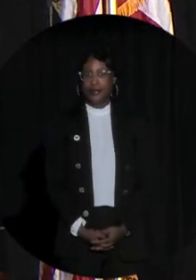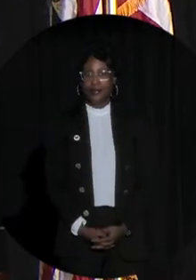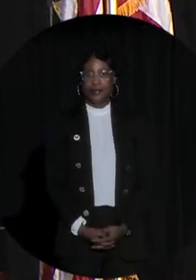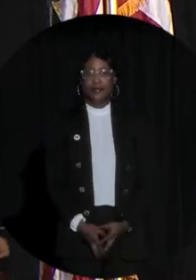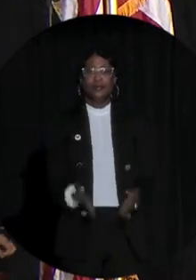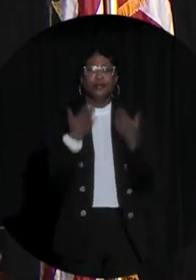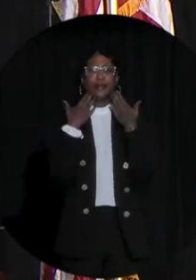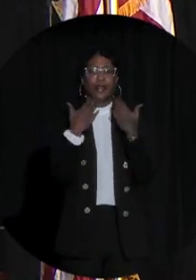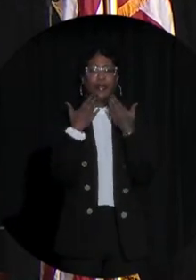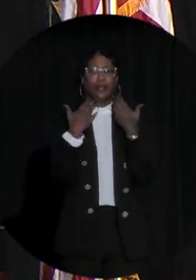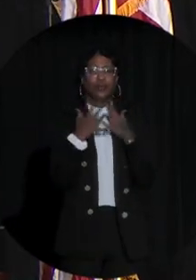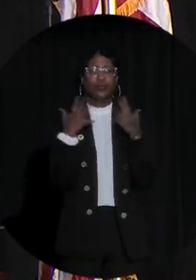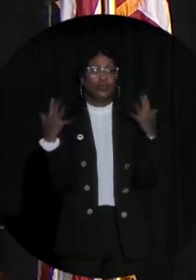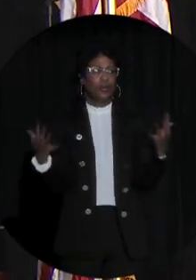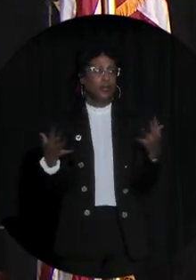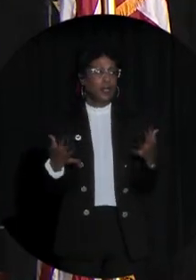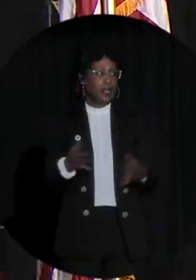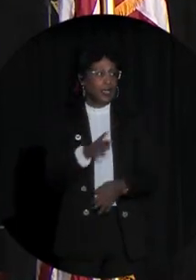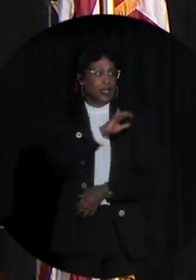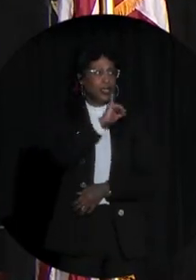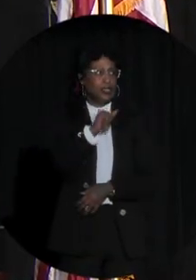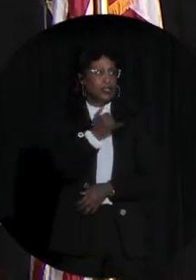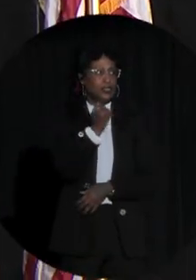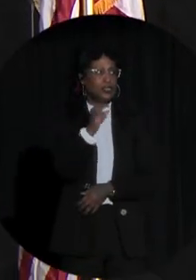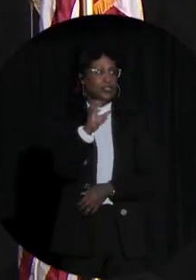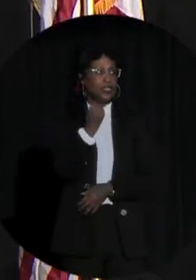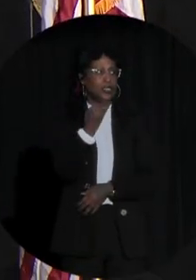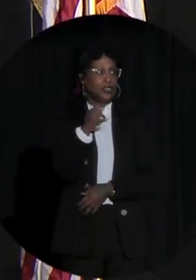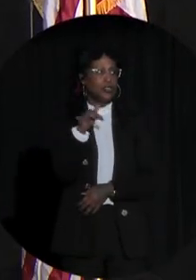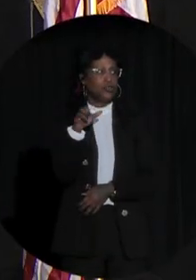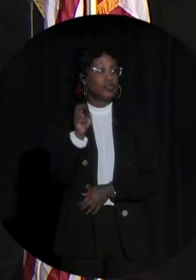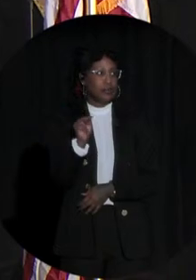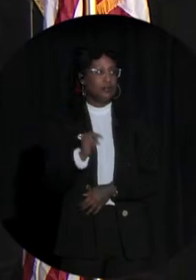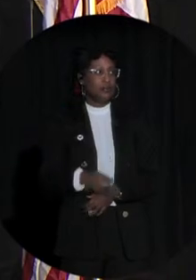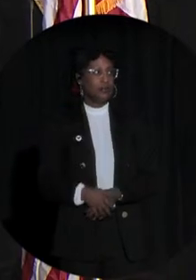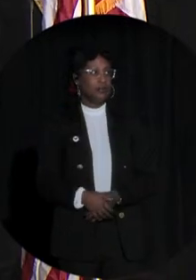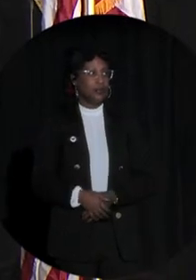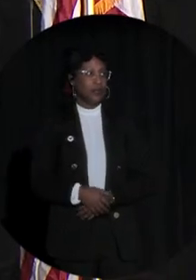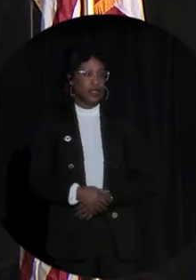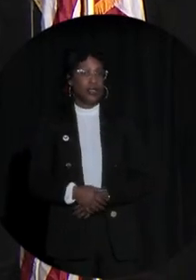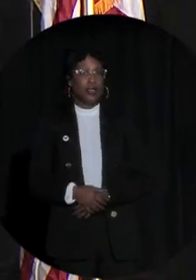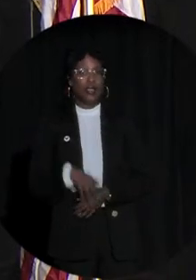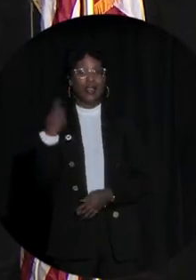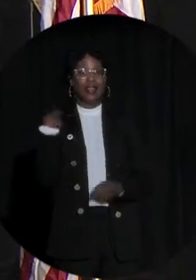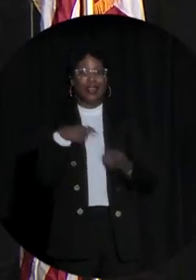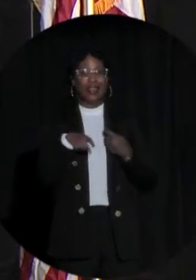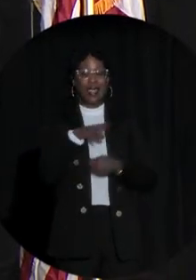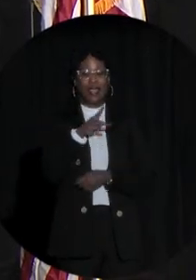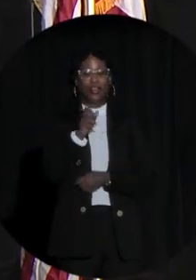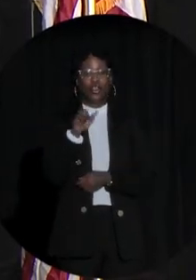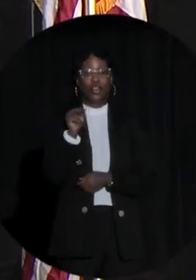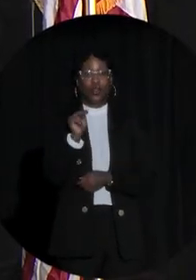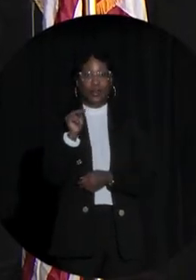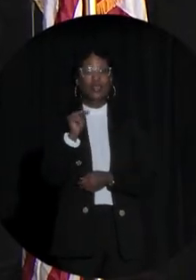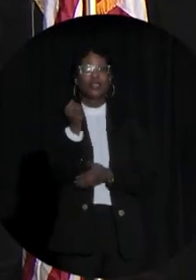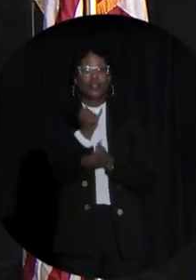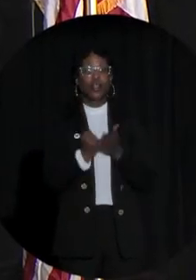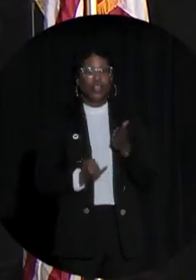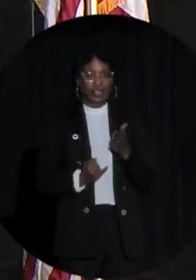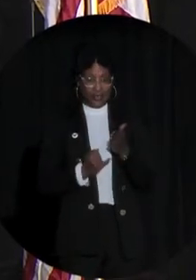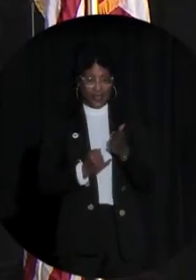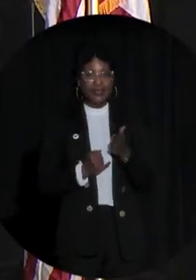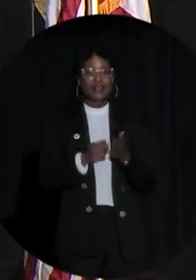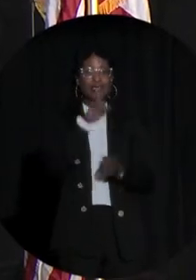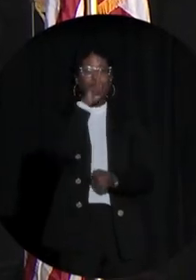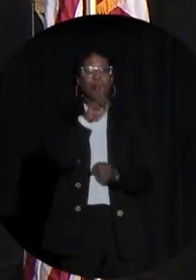Thank you so much, Jay Chris, Latin urban artist. So our Pledge of Allegiance will be given next